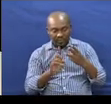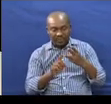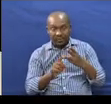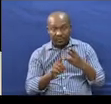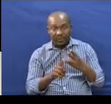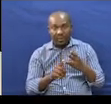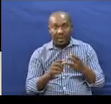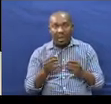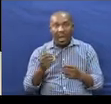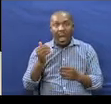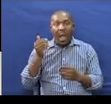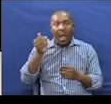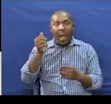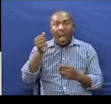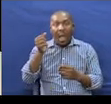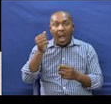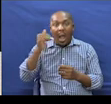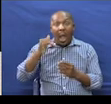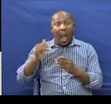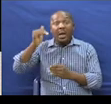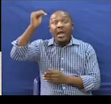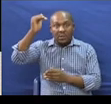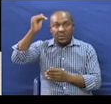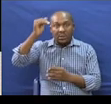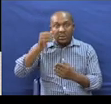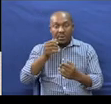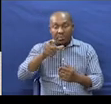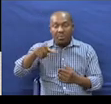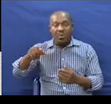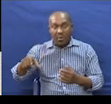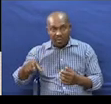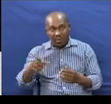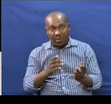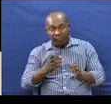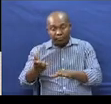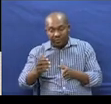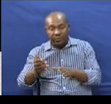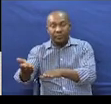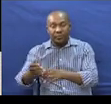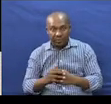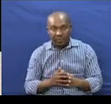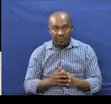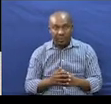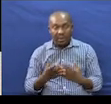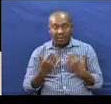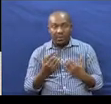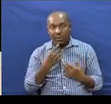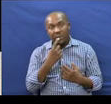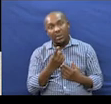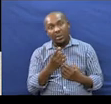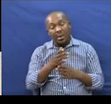is highly the death rate for the adult people. So I said for the case of death rate, whether it is